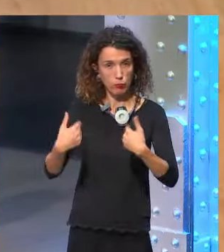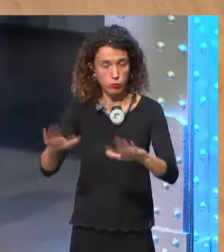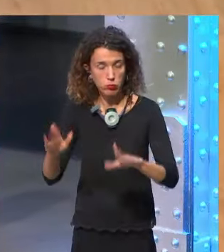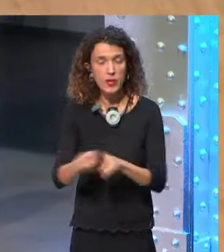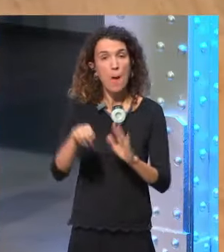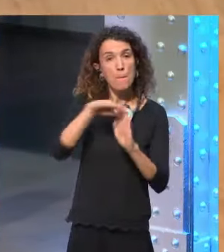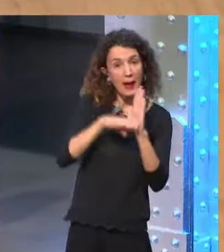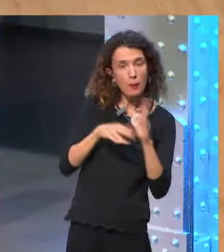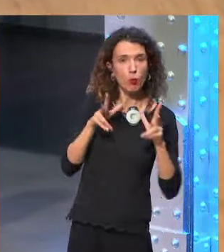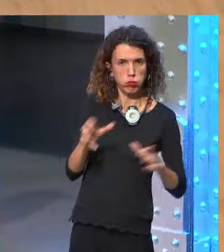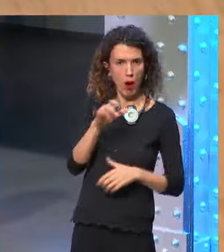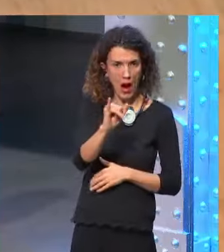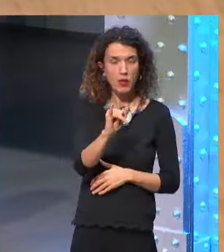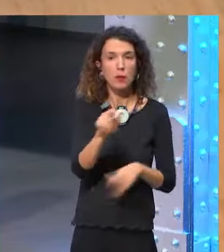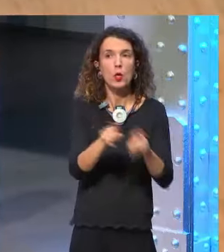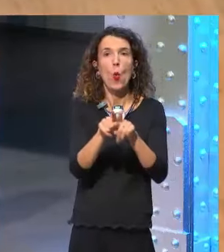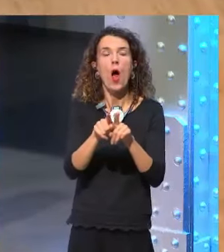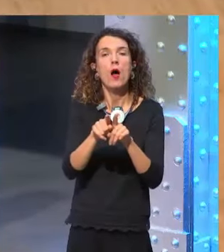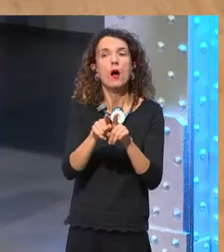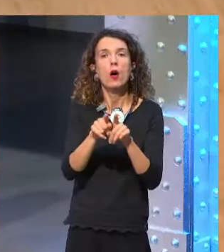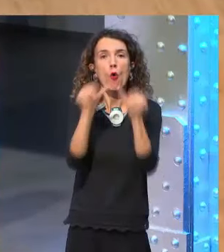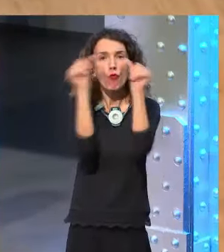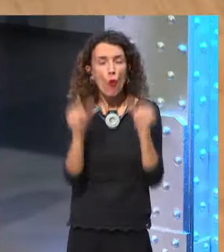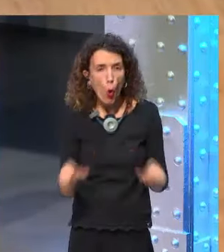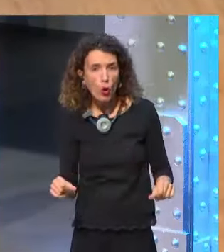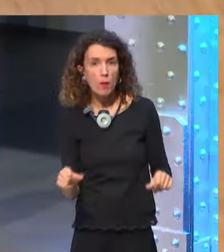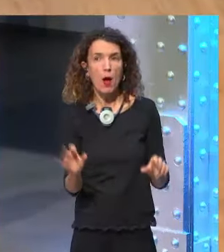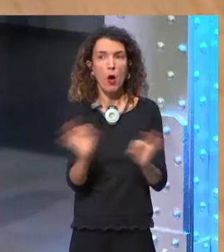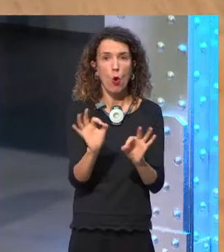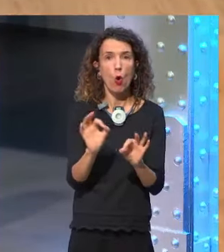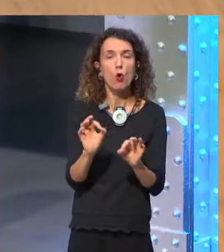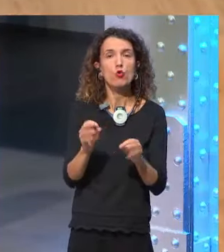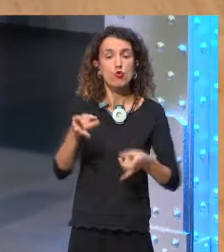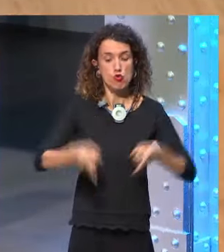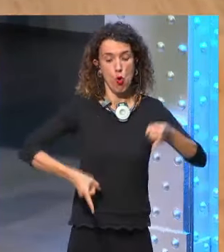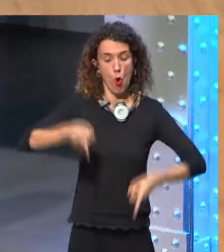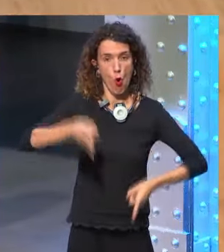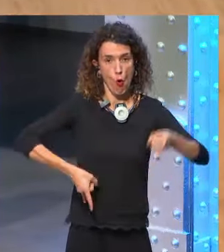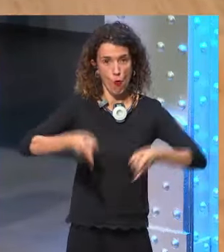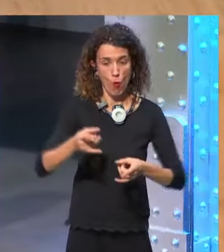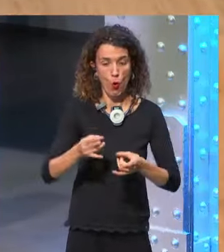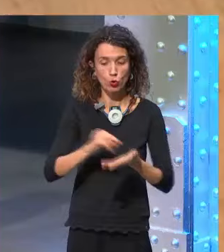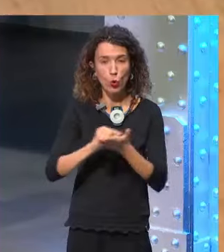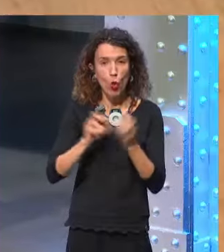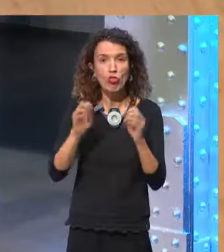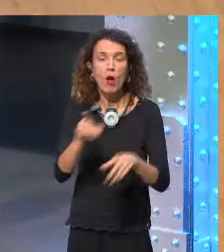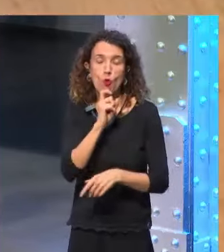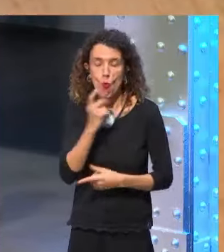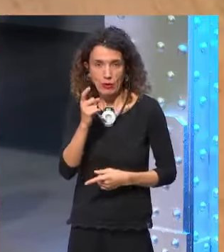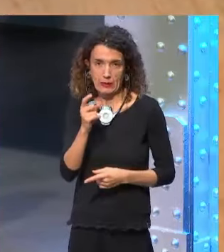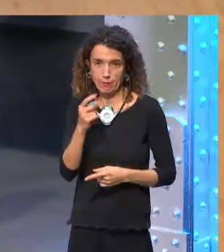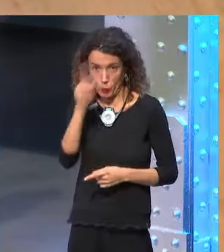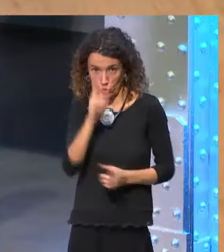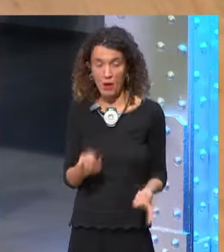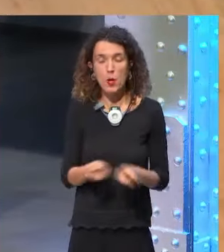don't define the way the robot then solves the problem at free will, quote